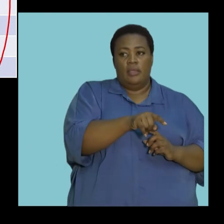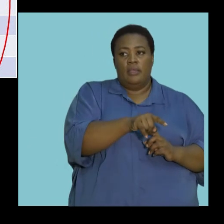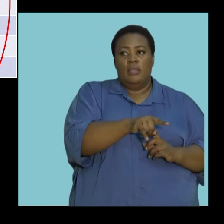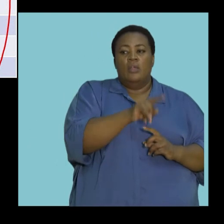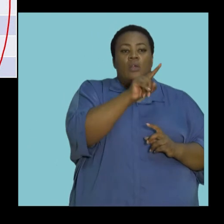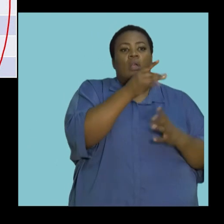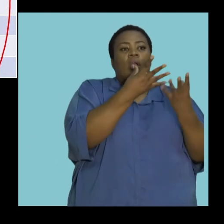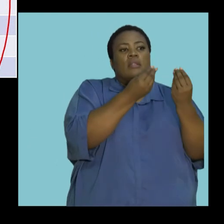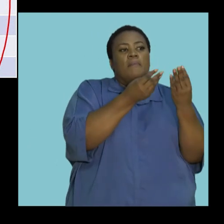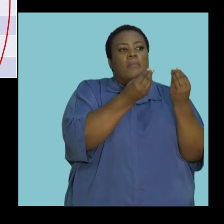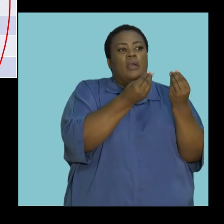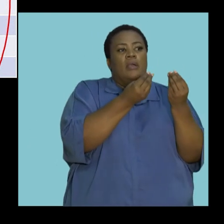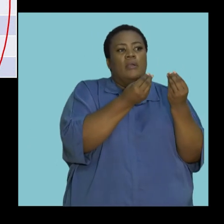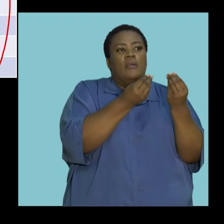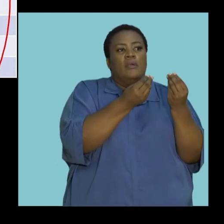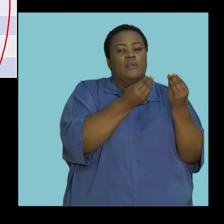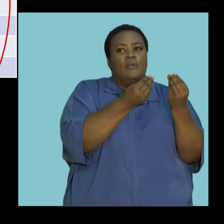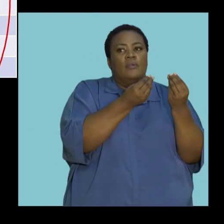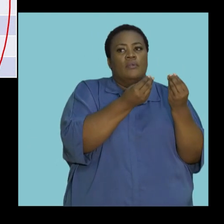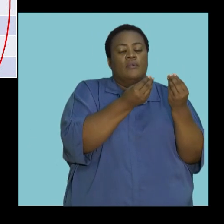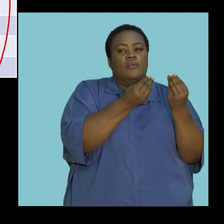be the number